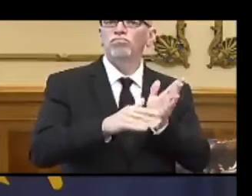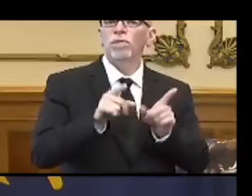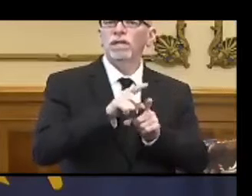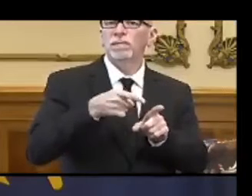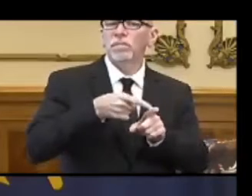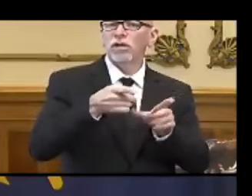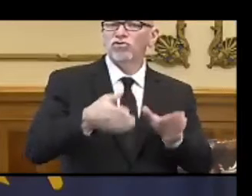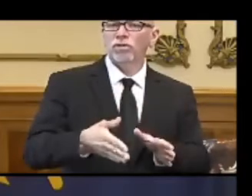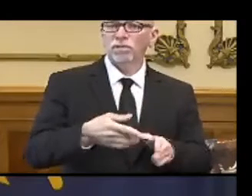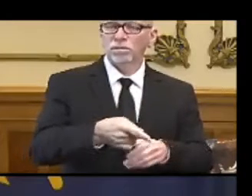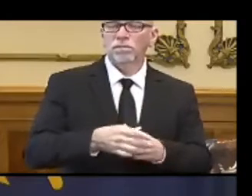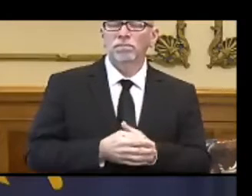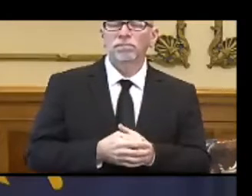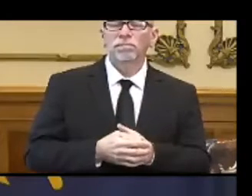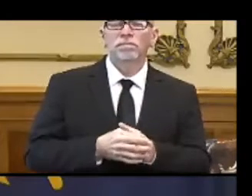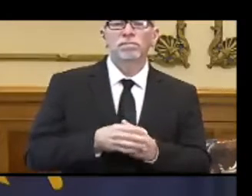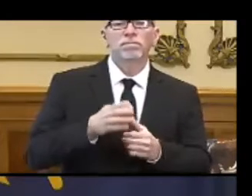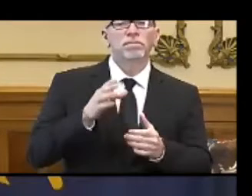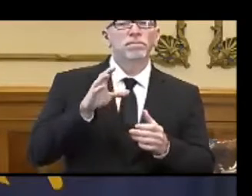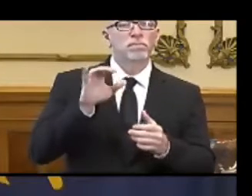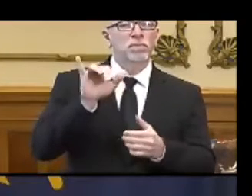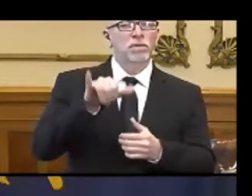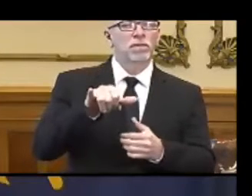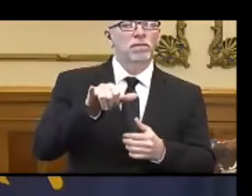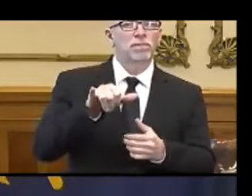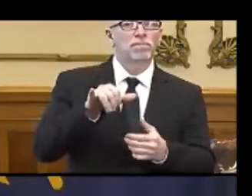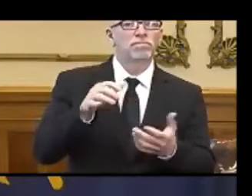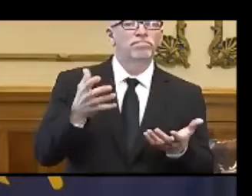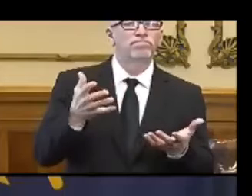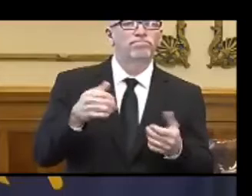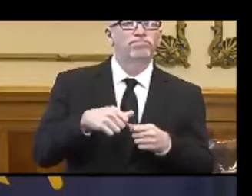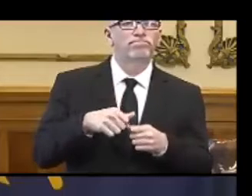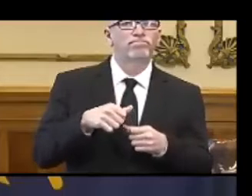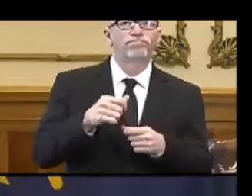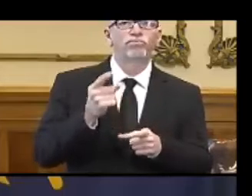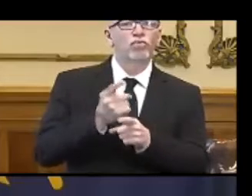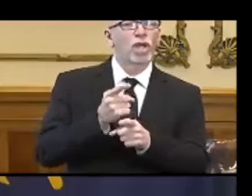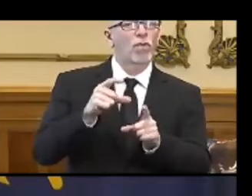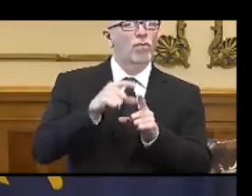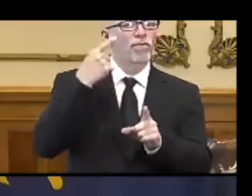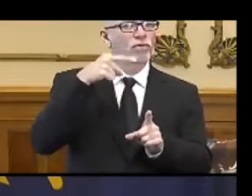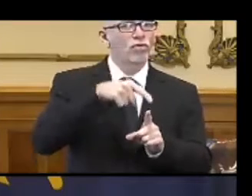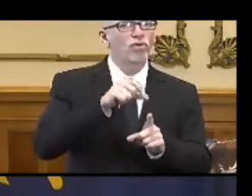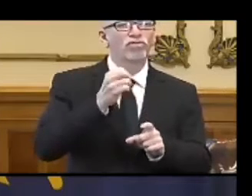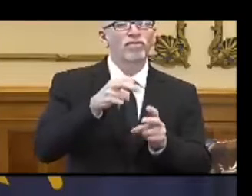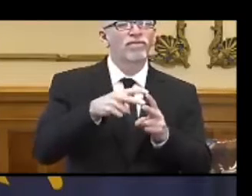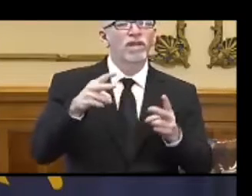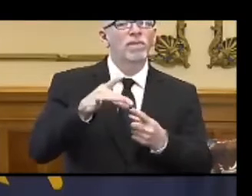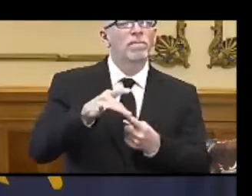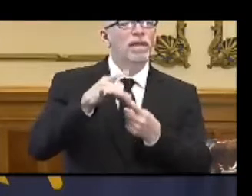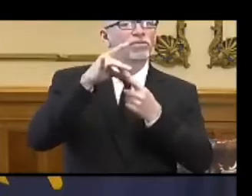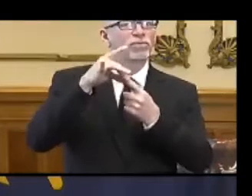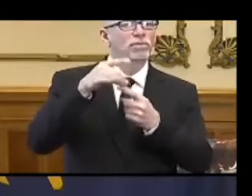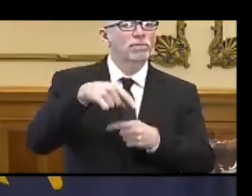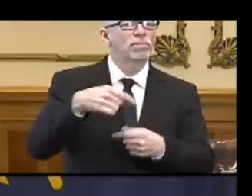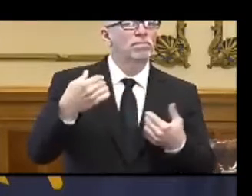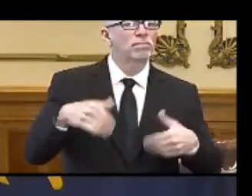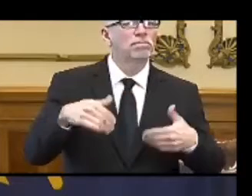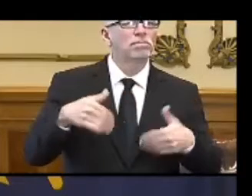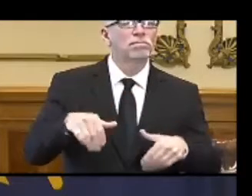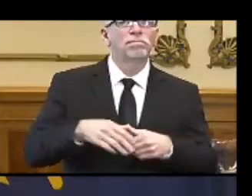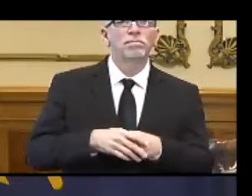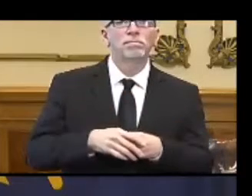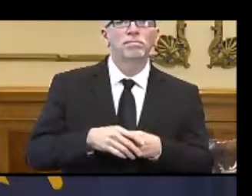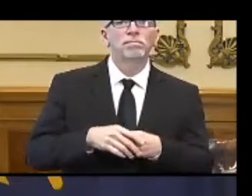specialist. And that is an apt word to describe her. She was special by